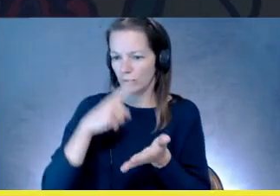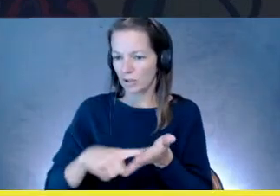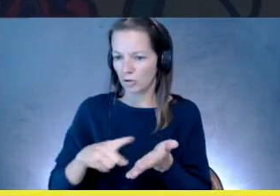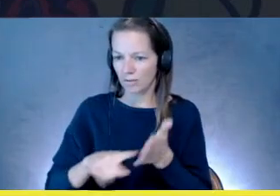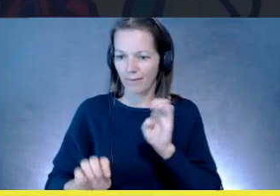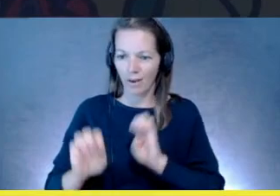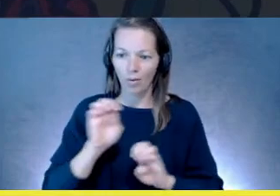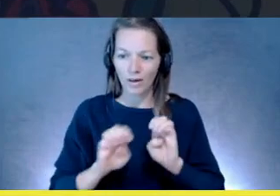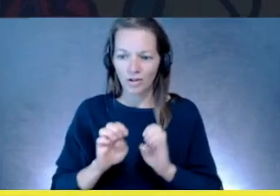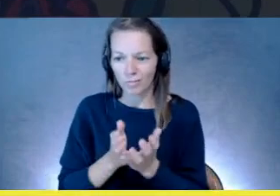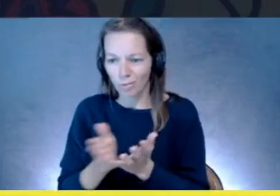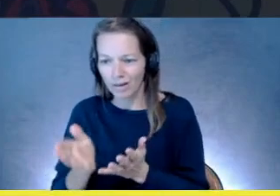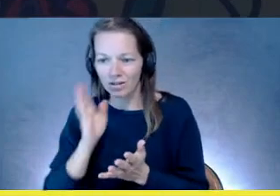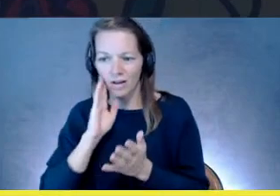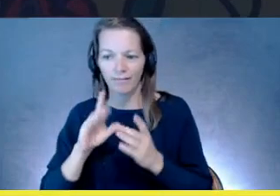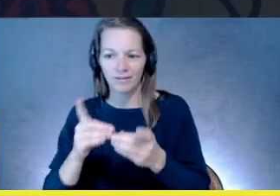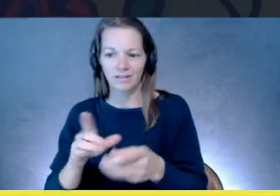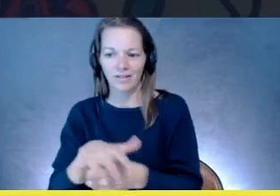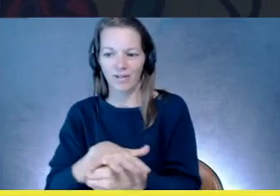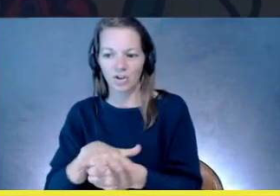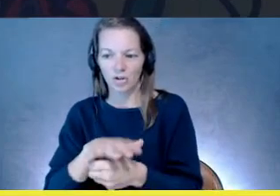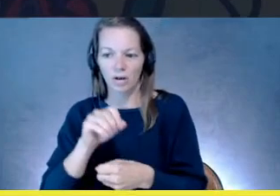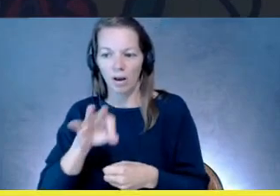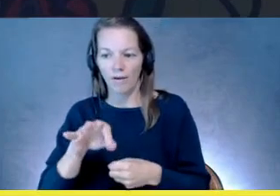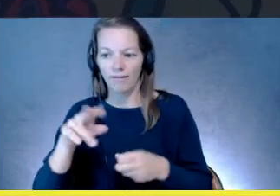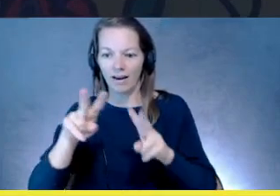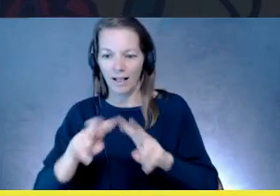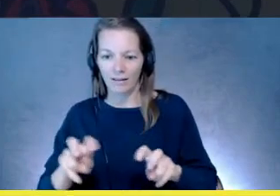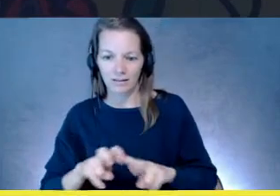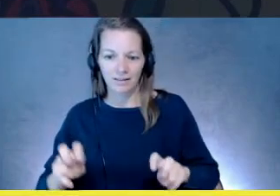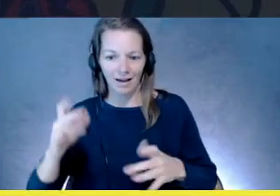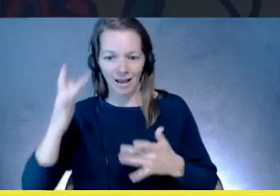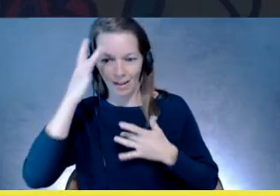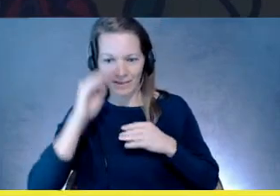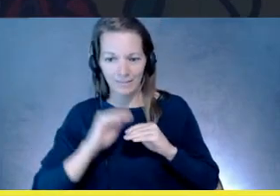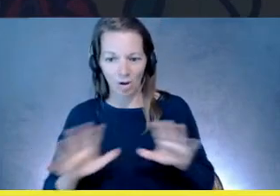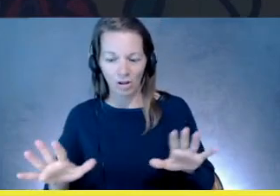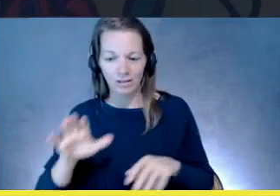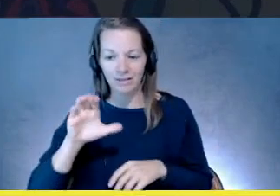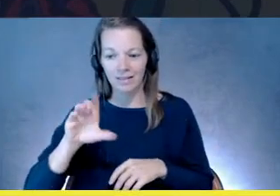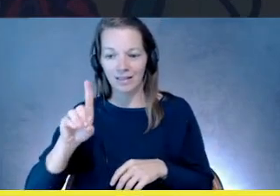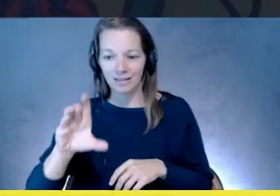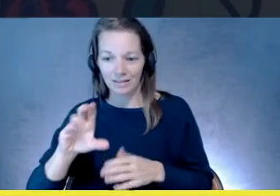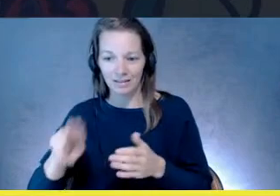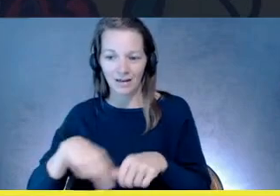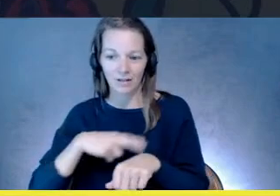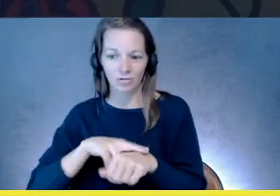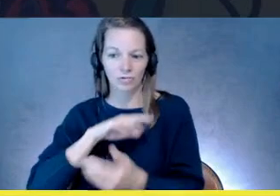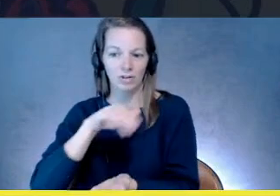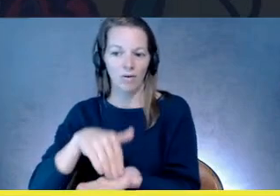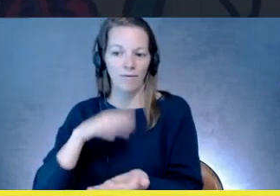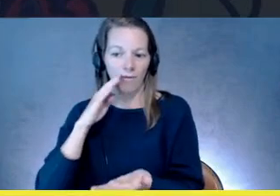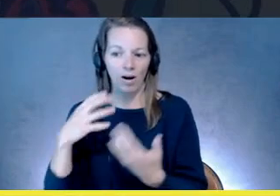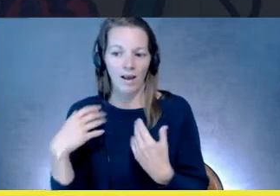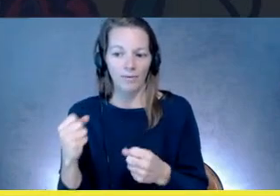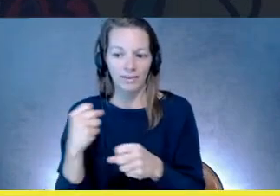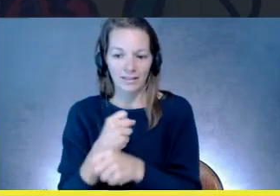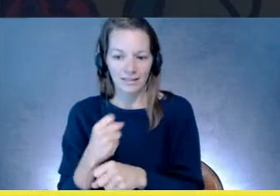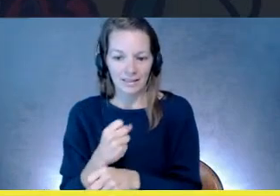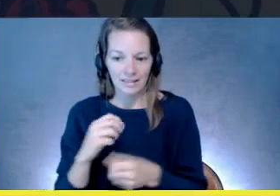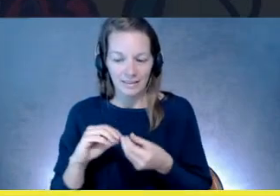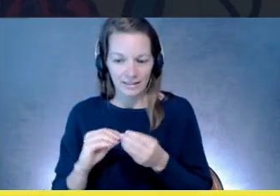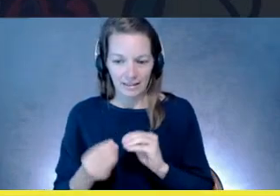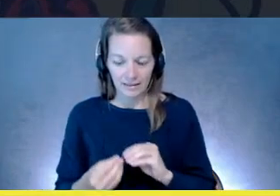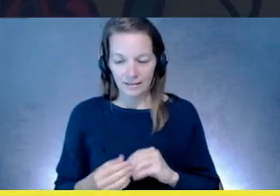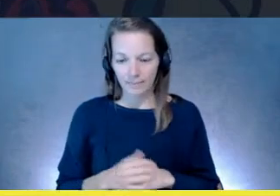of the Division of Analysis and Epidemiology at the CDC's National Center for Health Statistics.